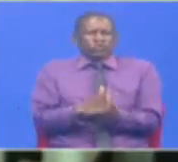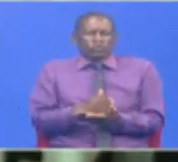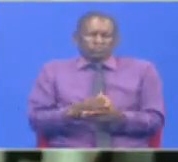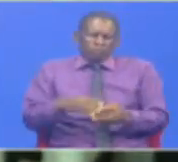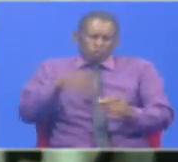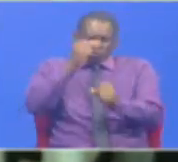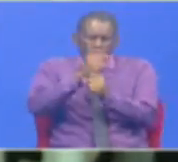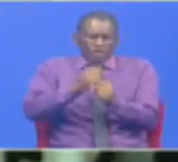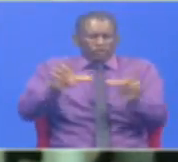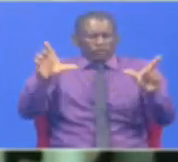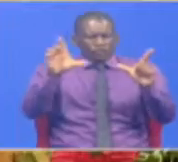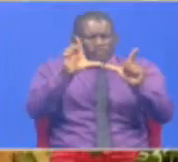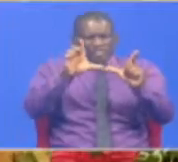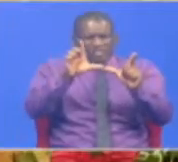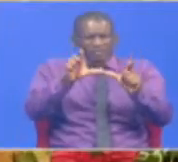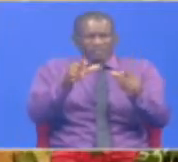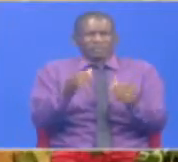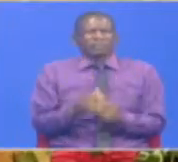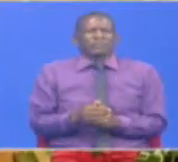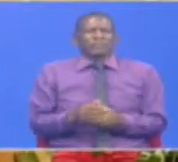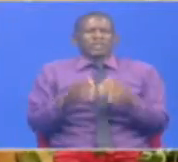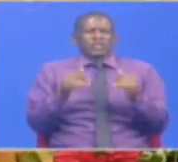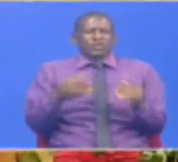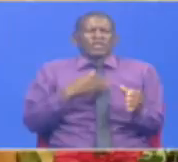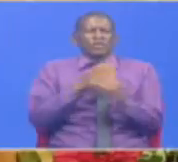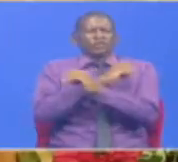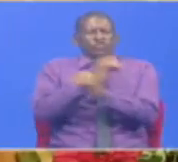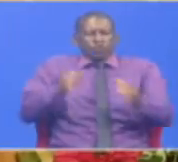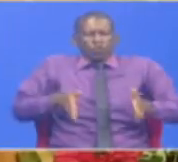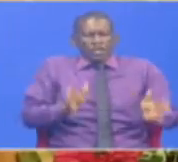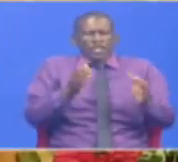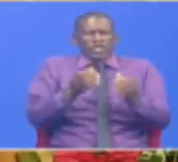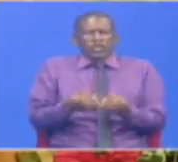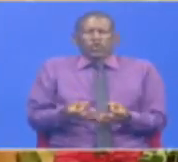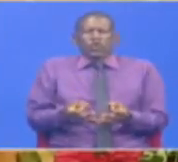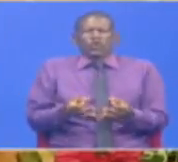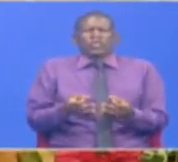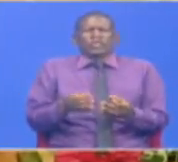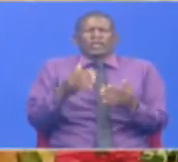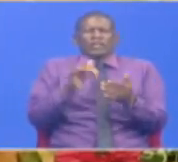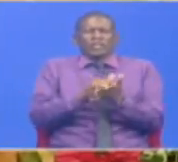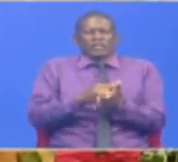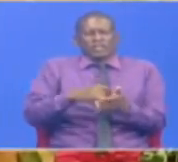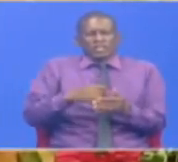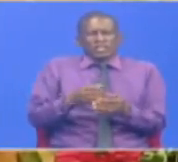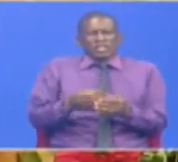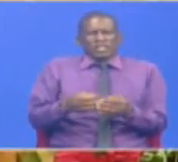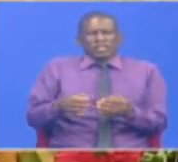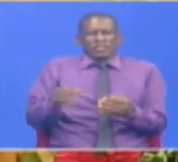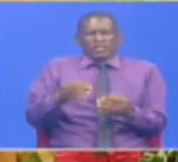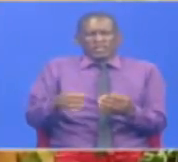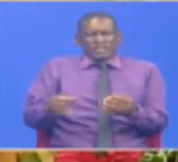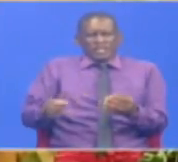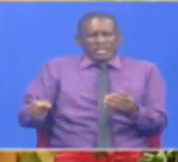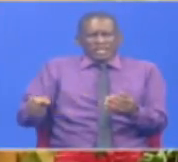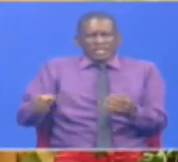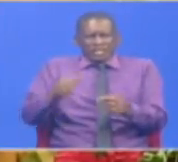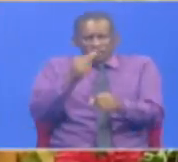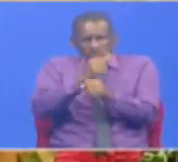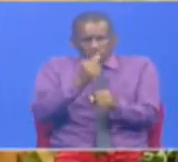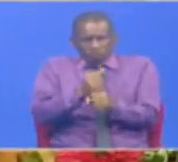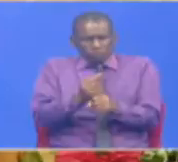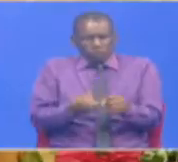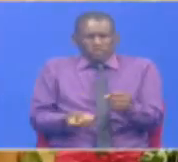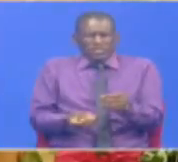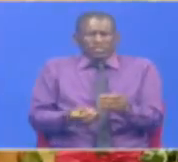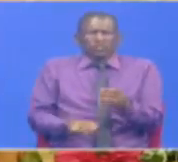and start chasing purpose. There is no way the formal economy will ever be able to produce the kind of jobs, the number of jobs and the kind